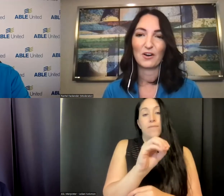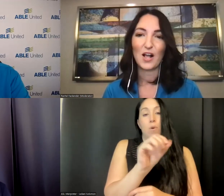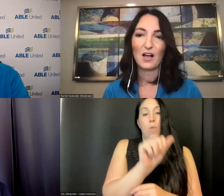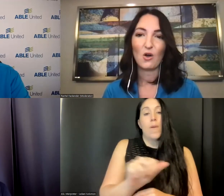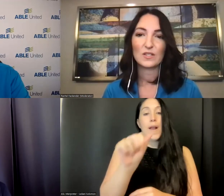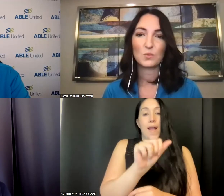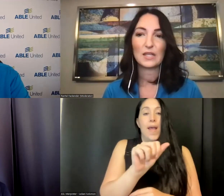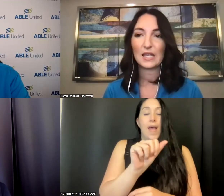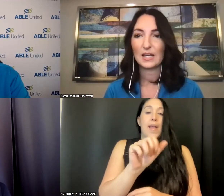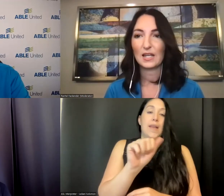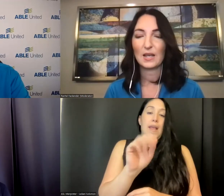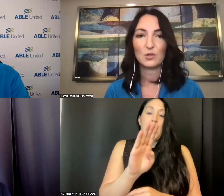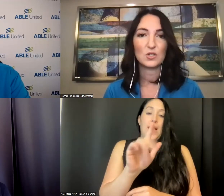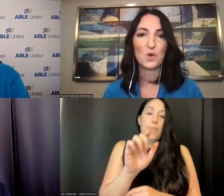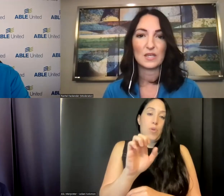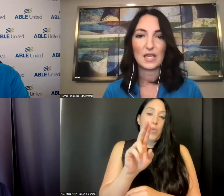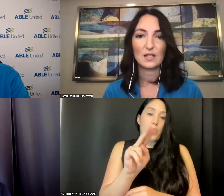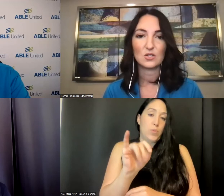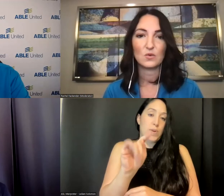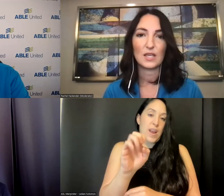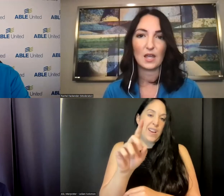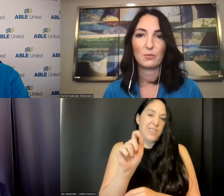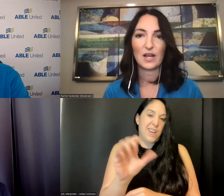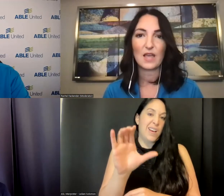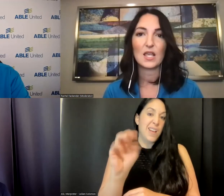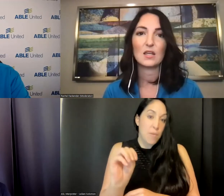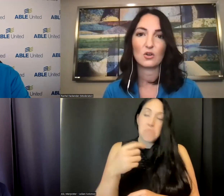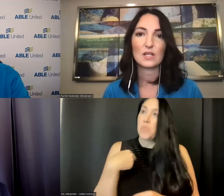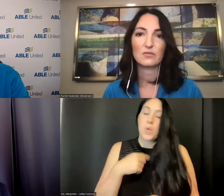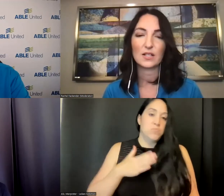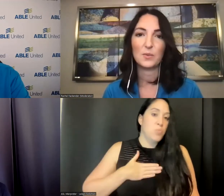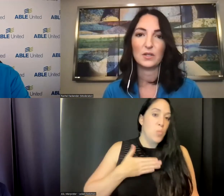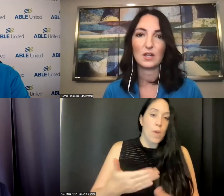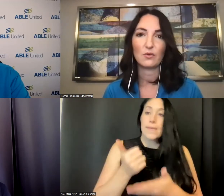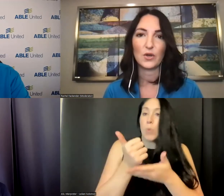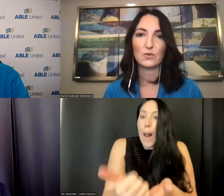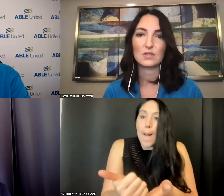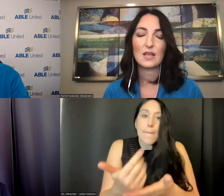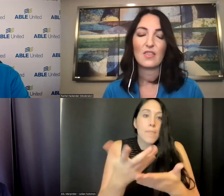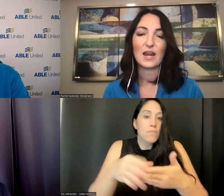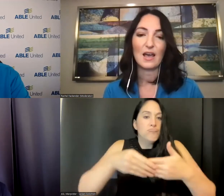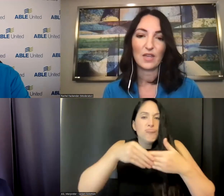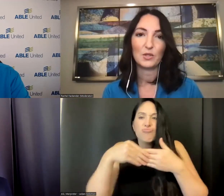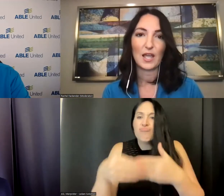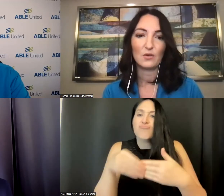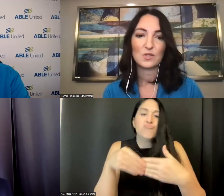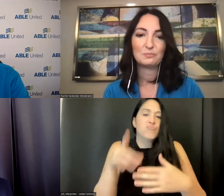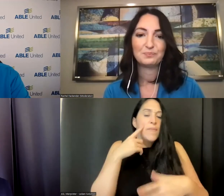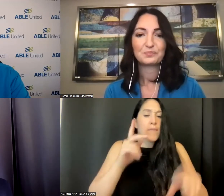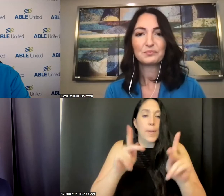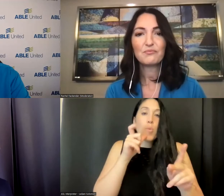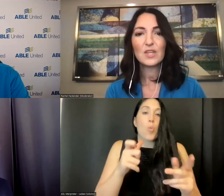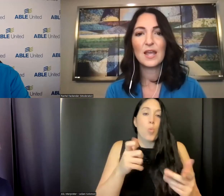info@ableunited.com. We're always willing and able to do what we can to, again, provide that increased flexibility for those that have ABLE